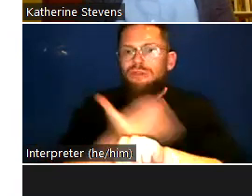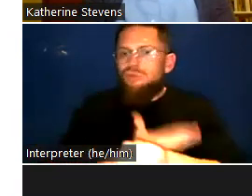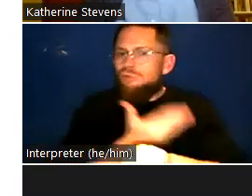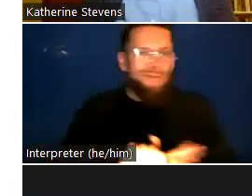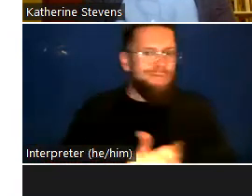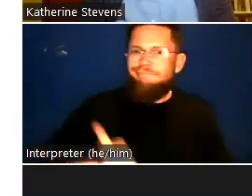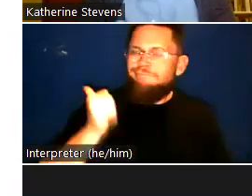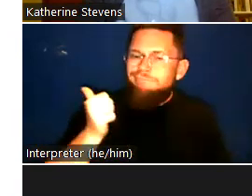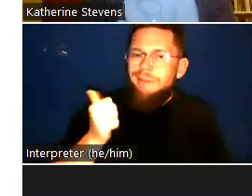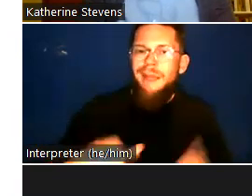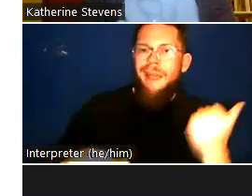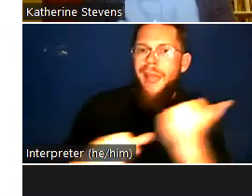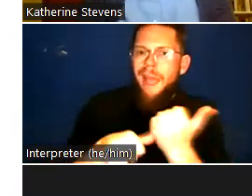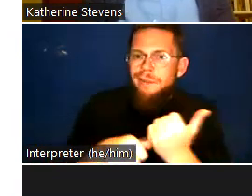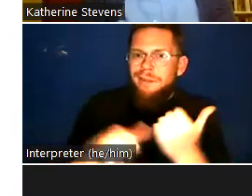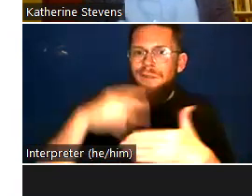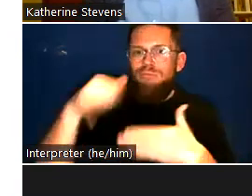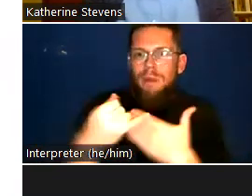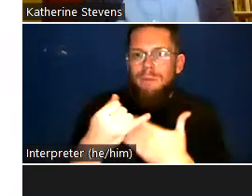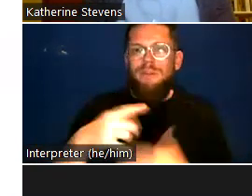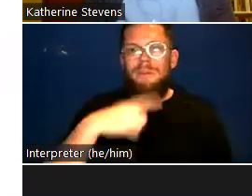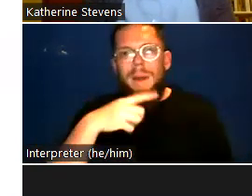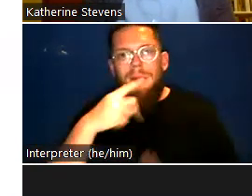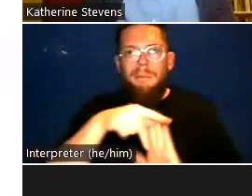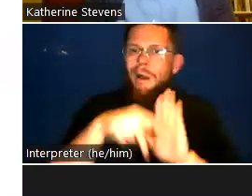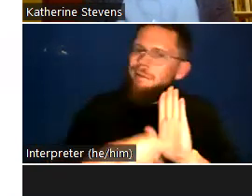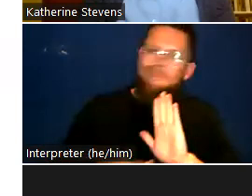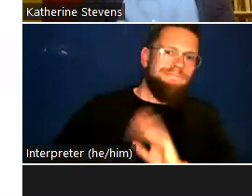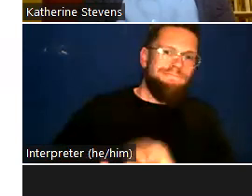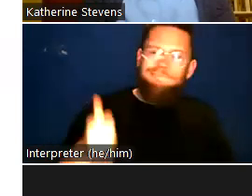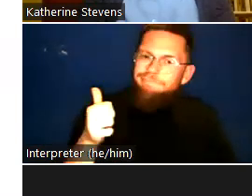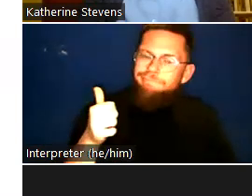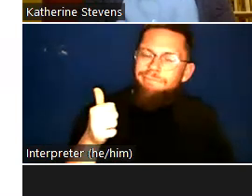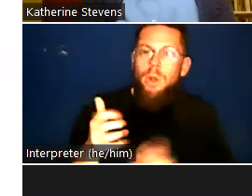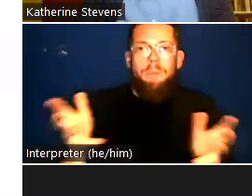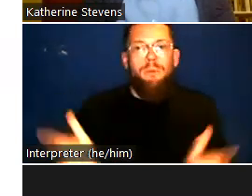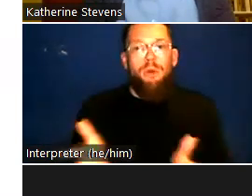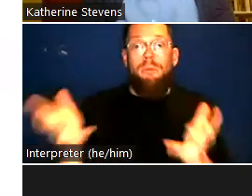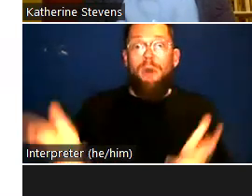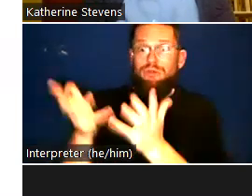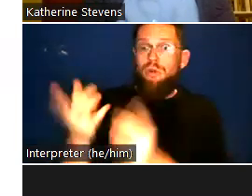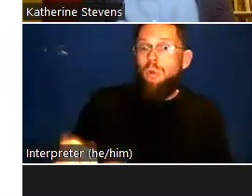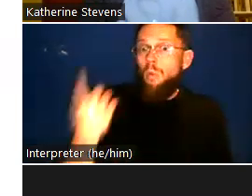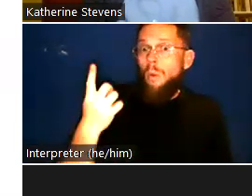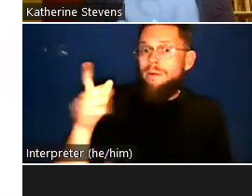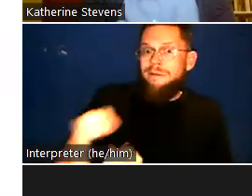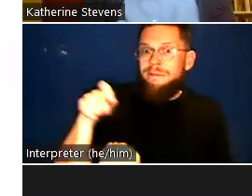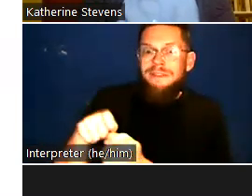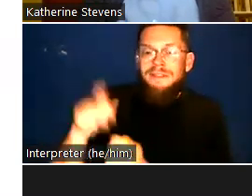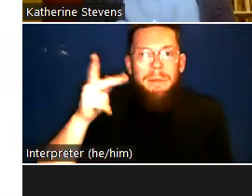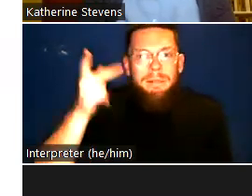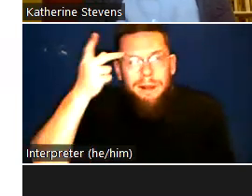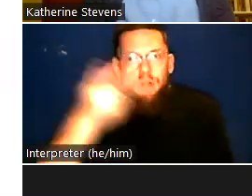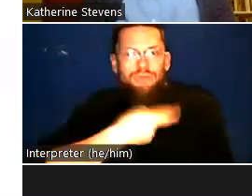for specific public policies or legislation, the promotion of particular political, religious, or ideological points of